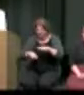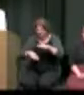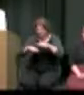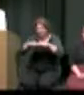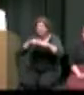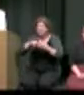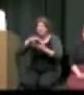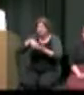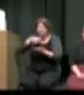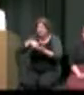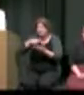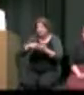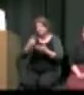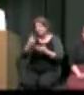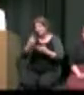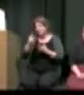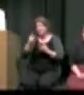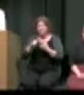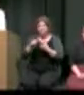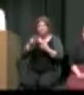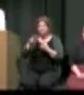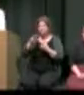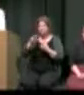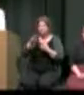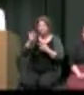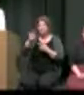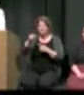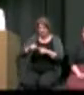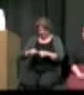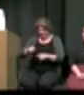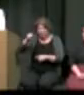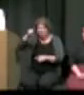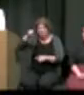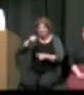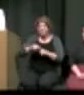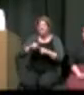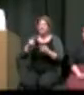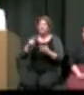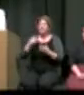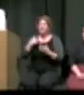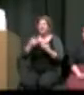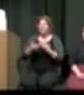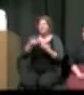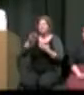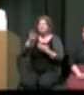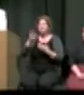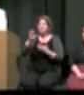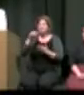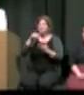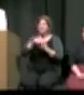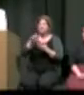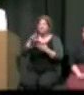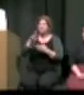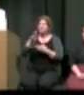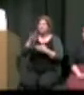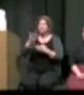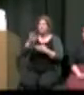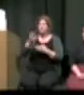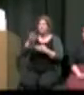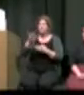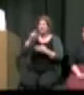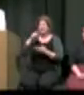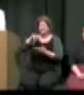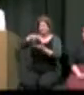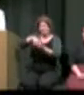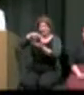dredged varies anywhere between 1 to 34 feet. And there's nearly 900,000 cubic yards that needs to be